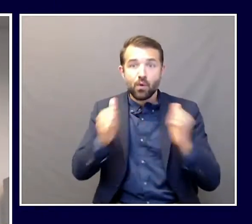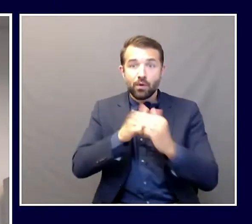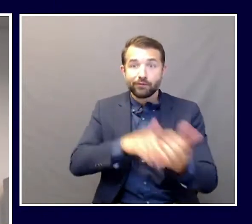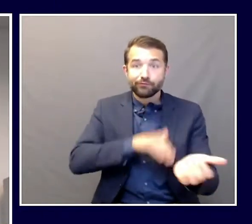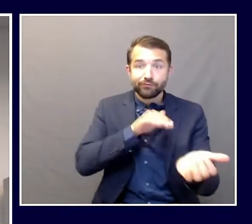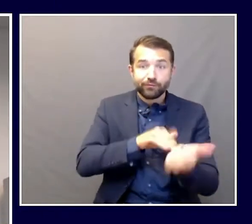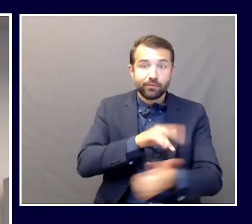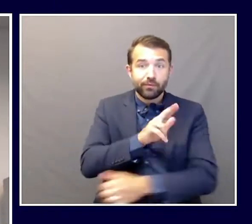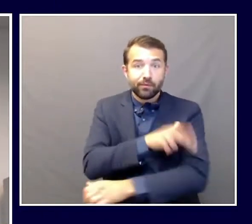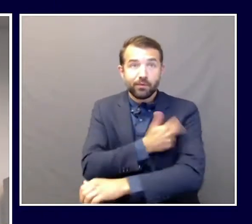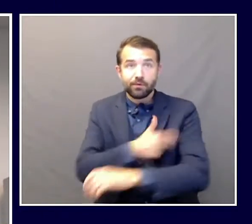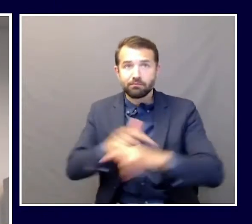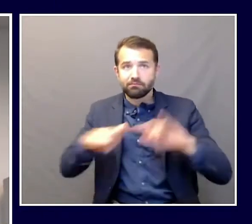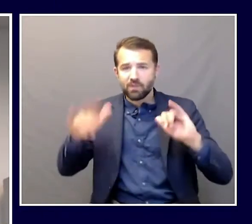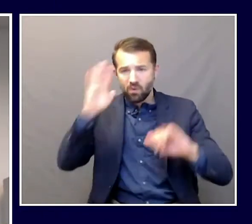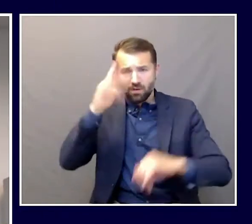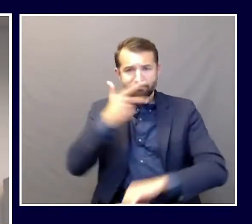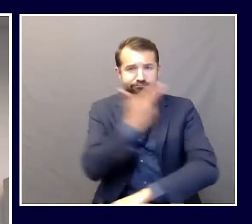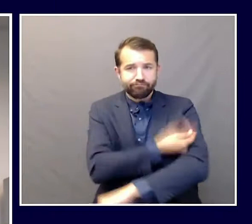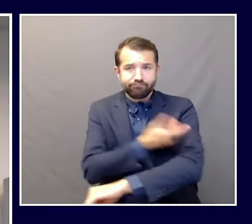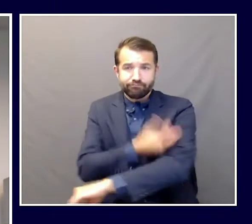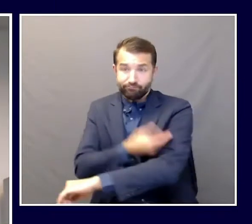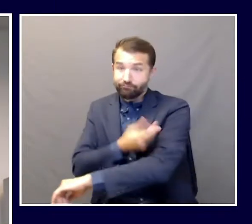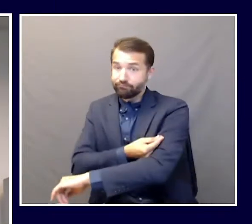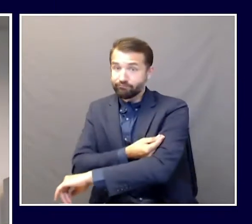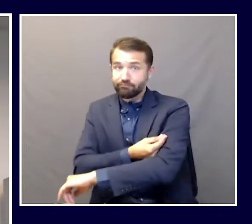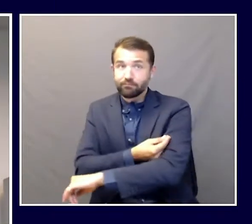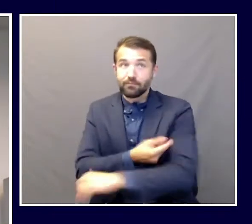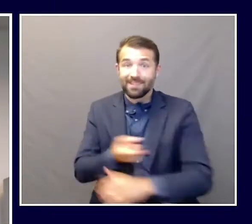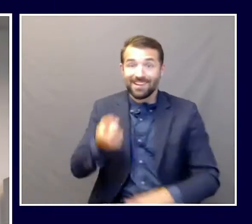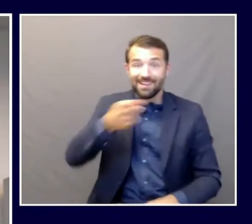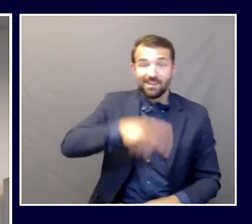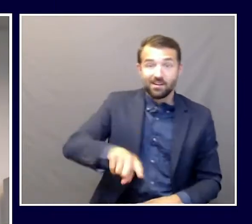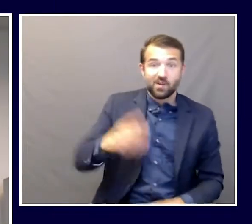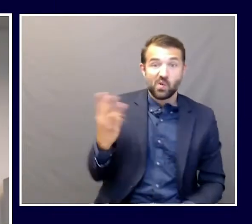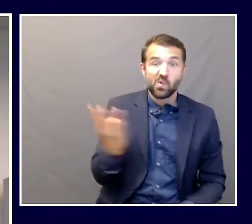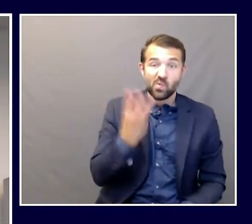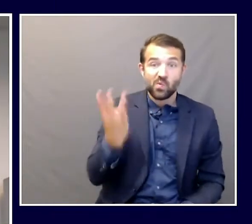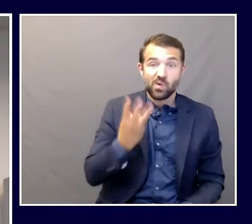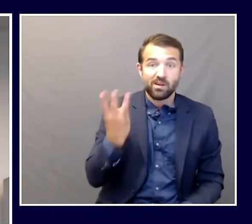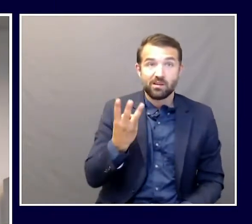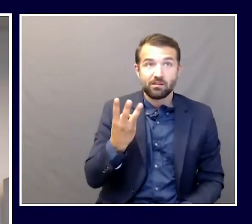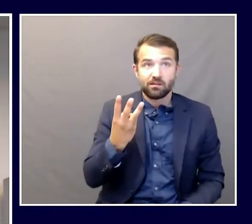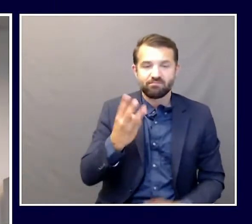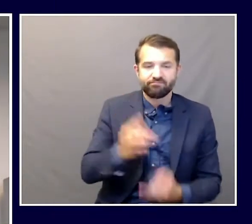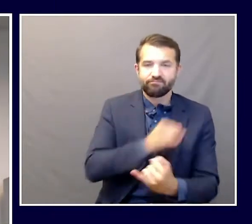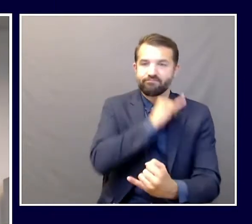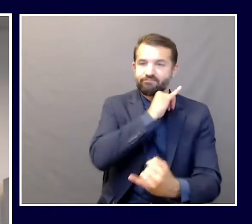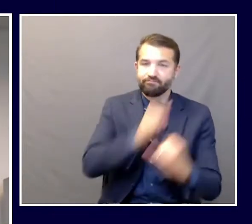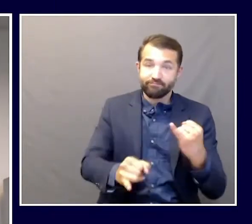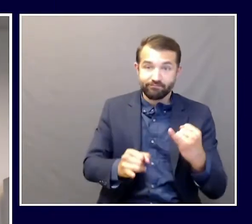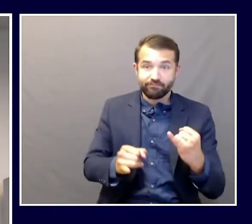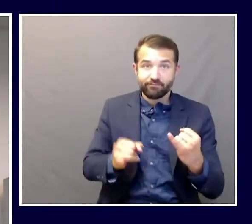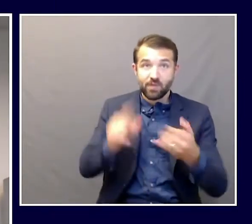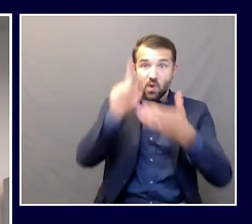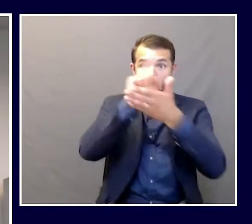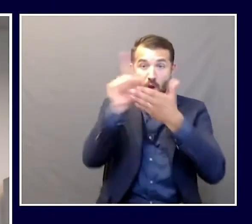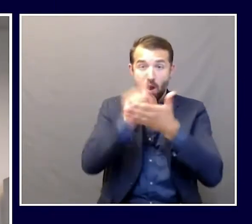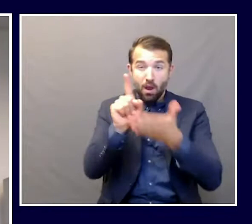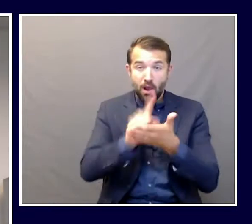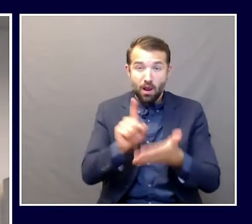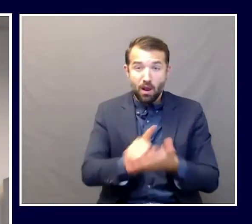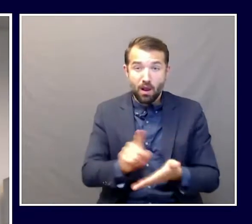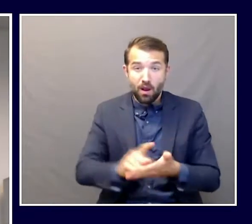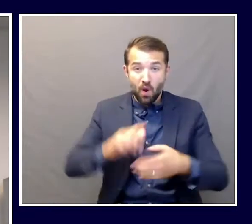civil state of emergency, next Wednesday will be the last regularly scheduled COVID-19 briefing. If there